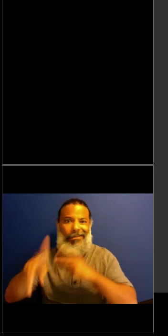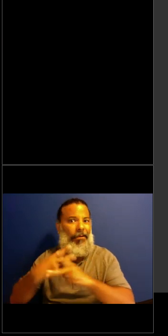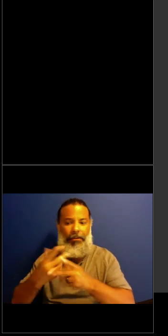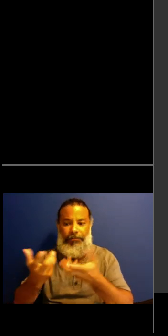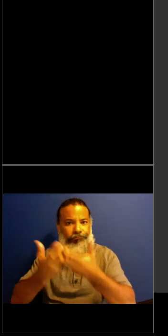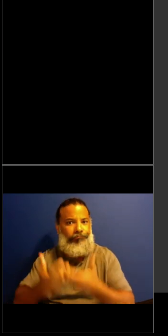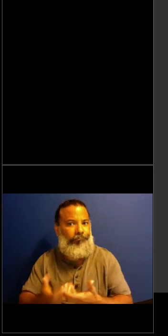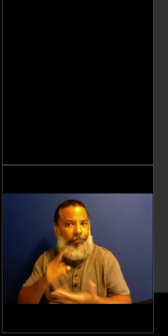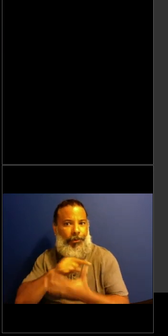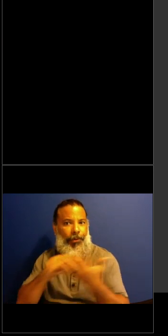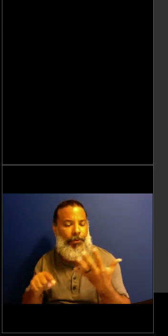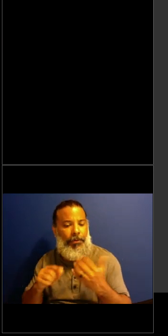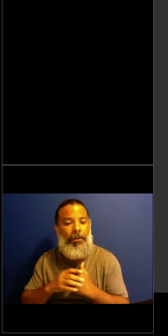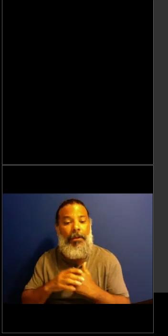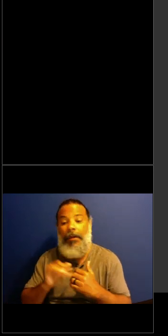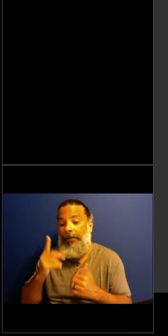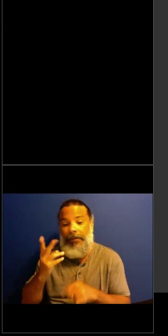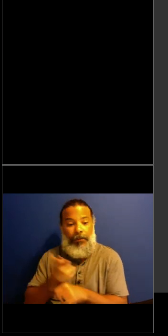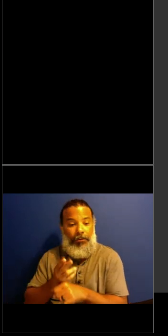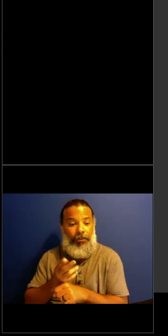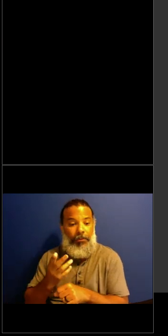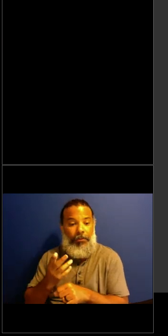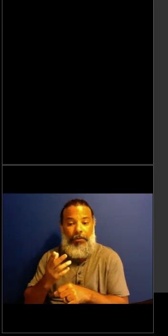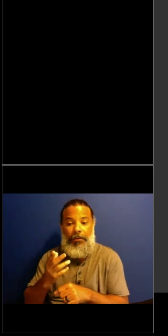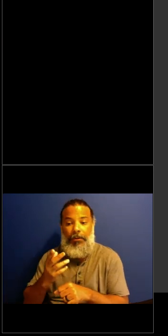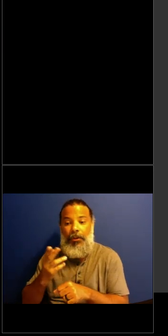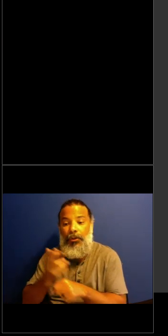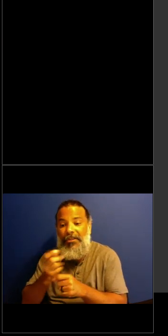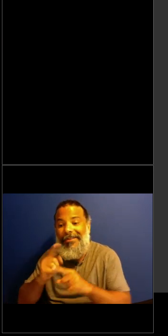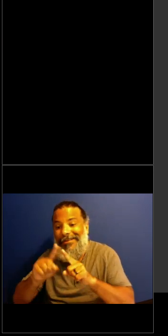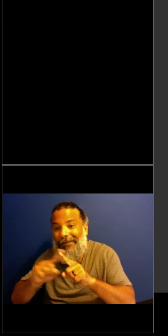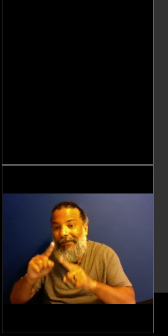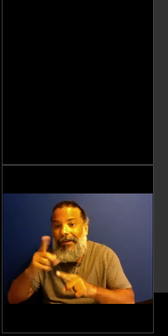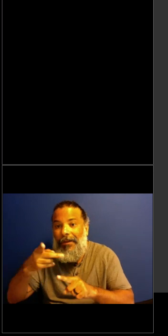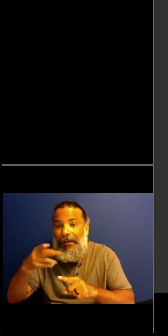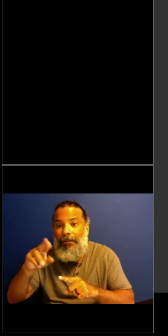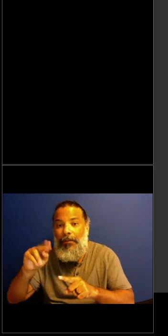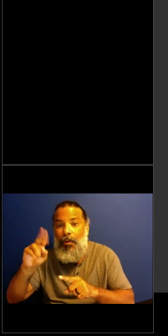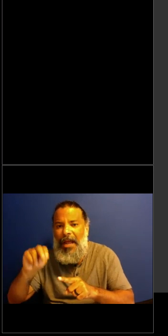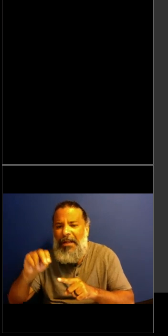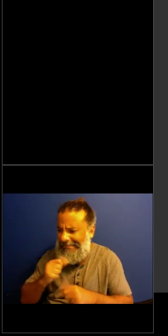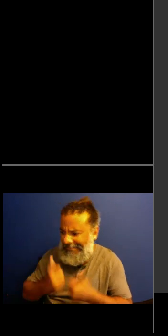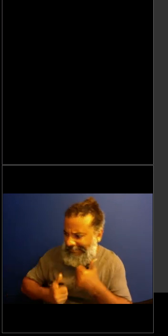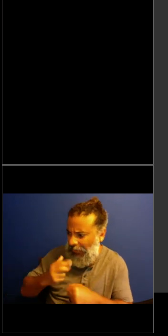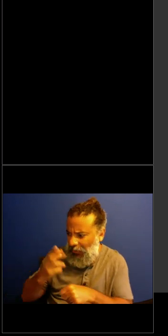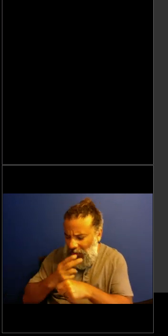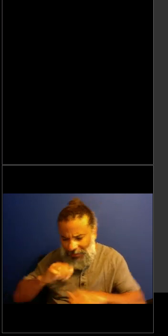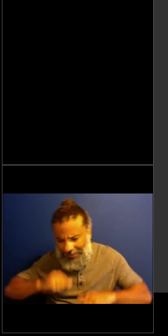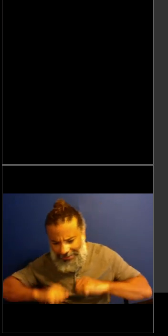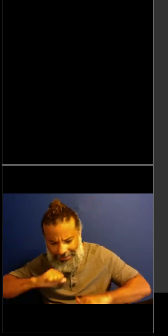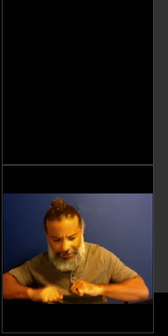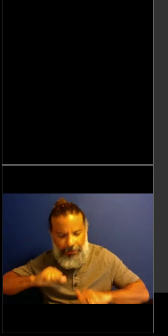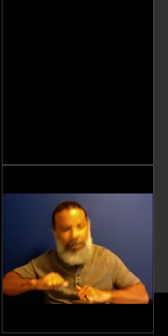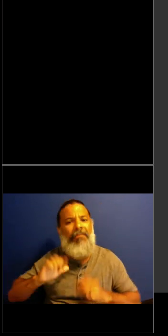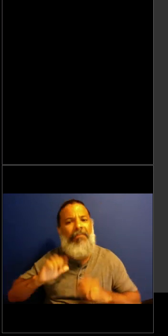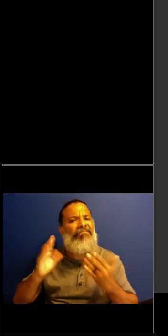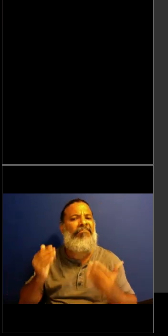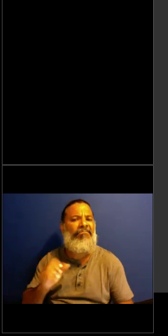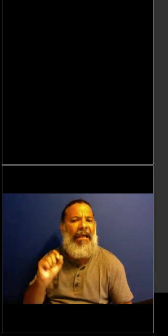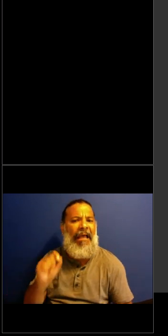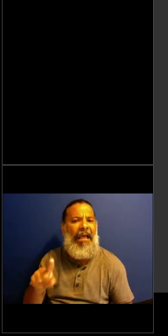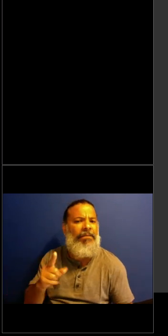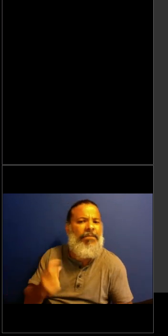each. So if someone you know does use multiple pronoun sets and you feel uncertain about which ones you should use, it's good to just ask for